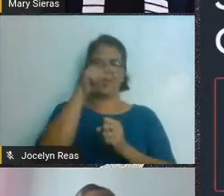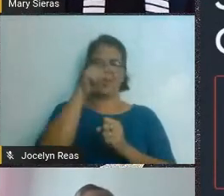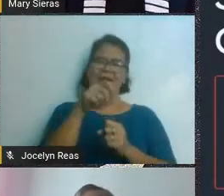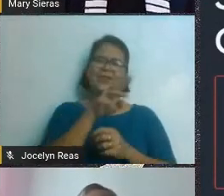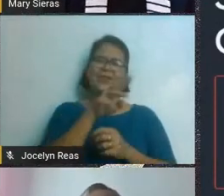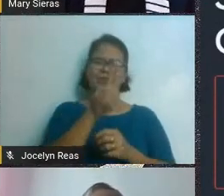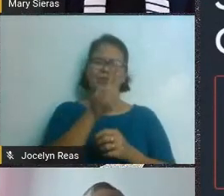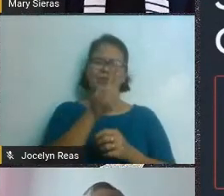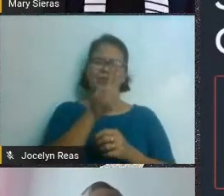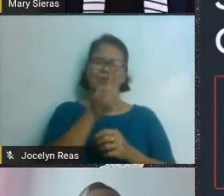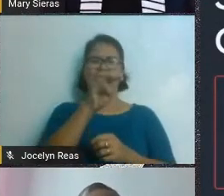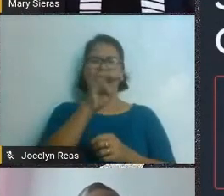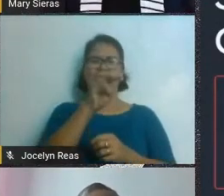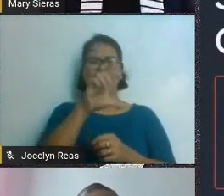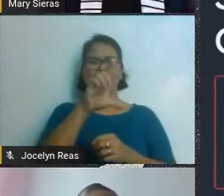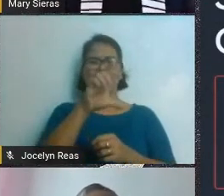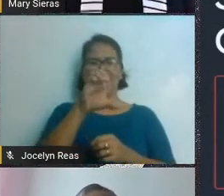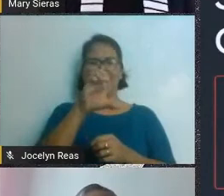masasagutan.